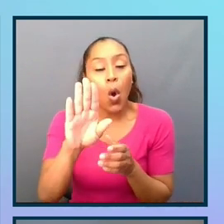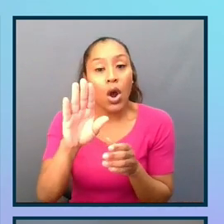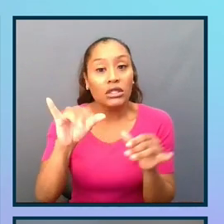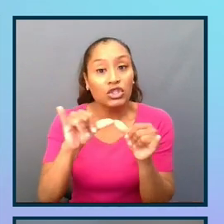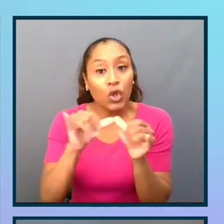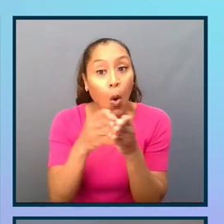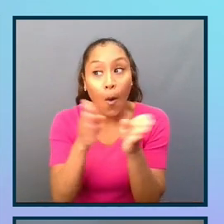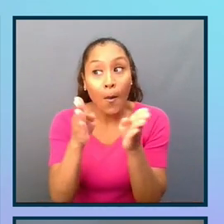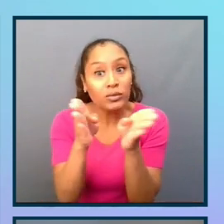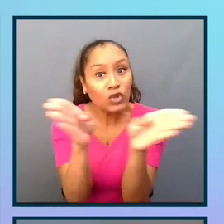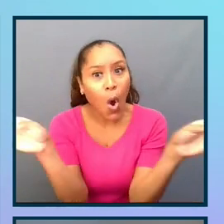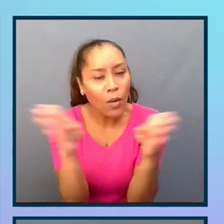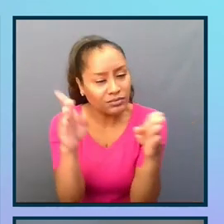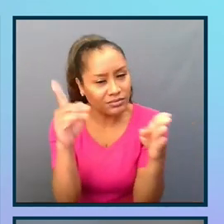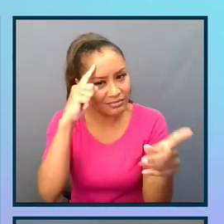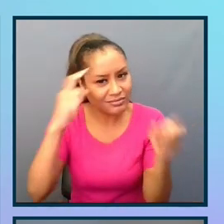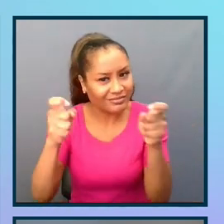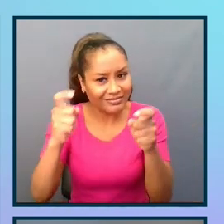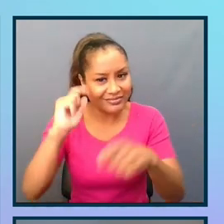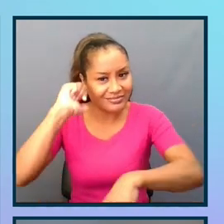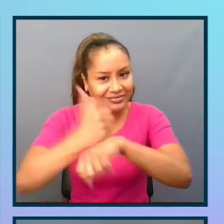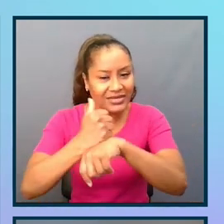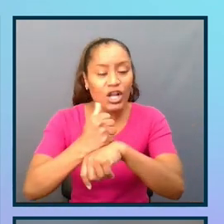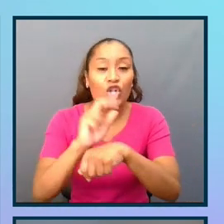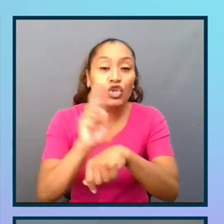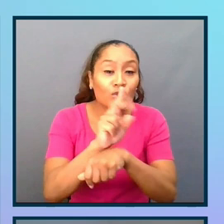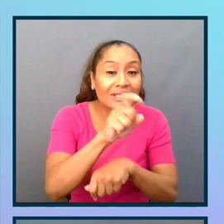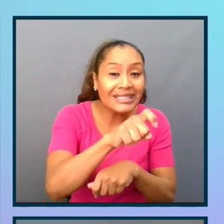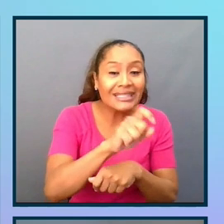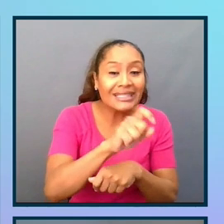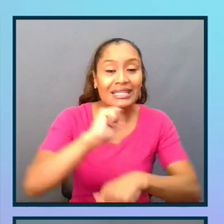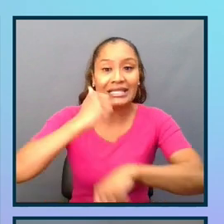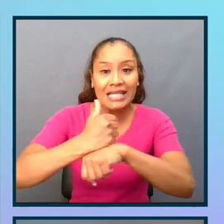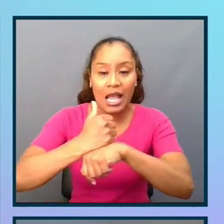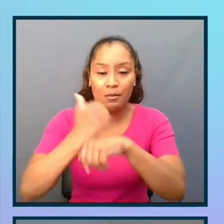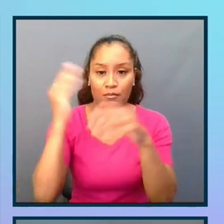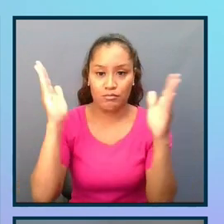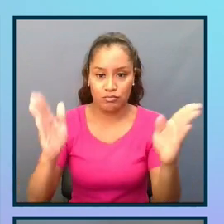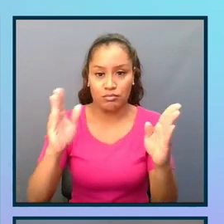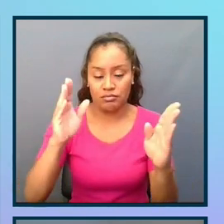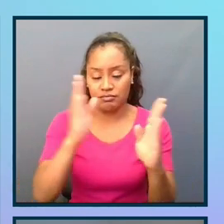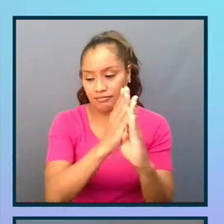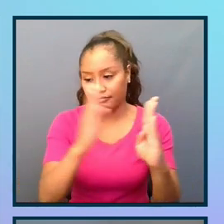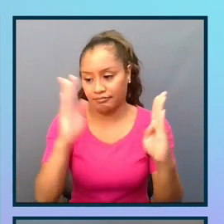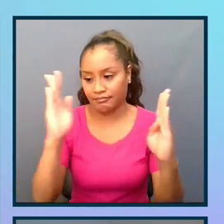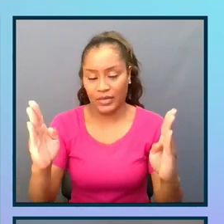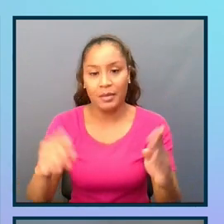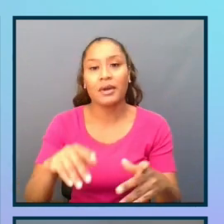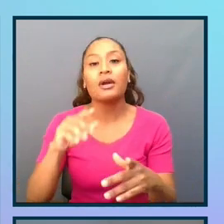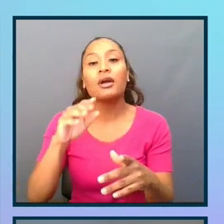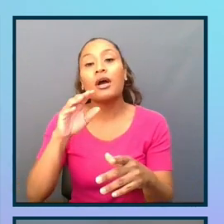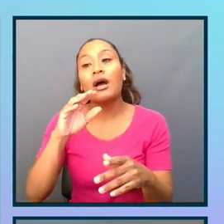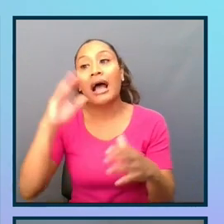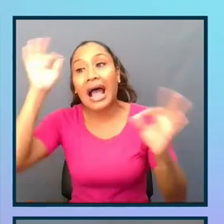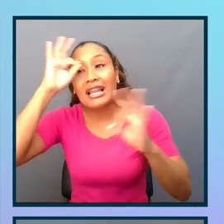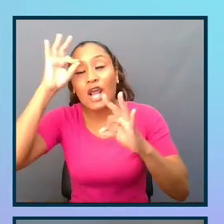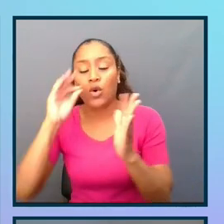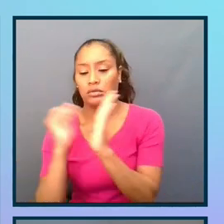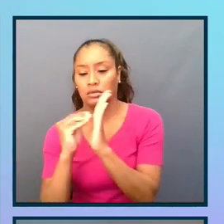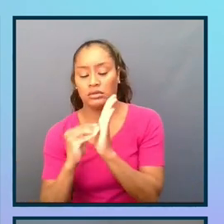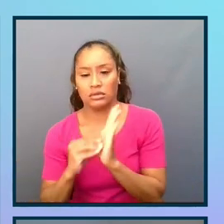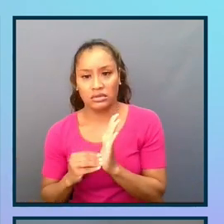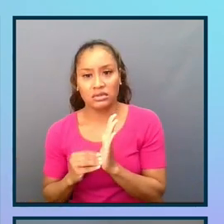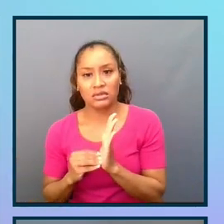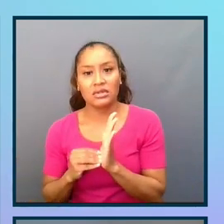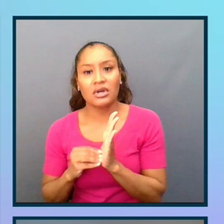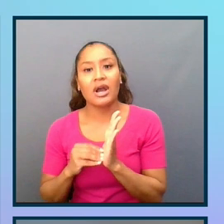grouping components, considering the user need, setting parameters, backlogging the unknown, and setting a clear definition